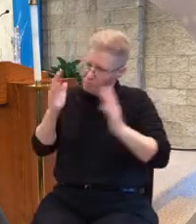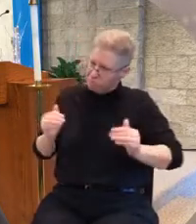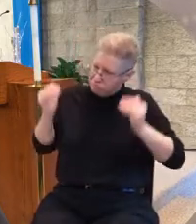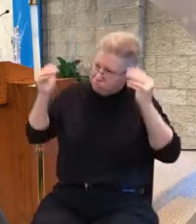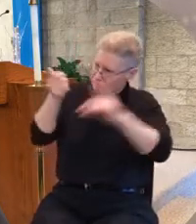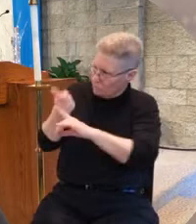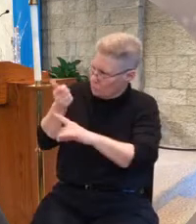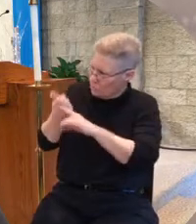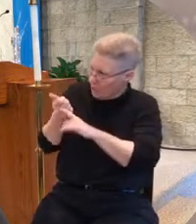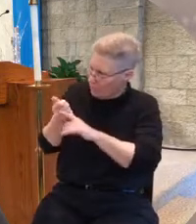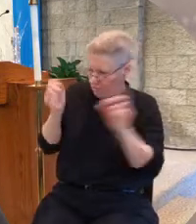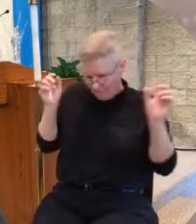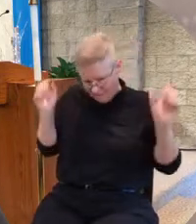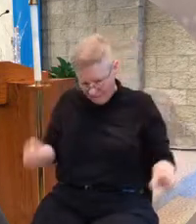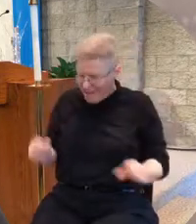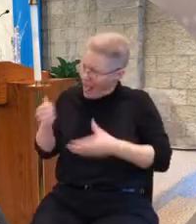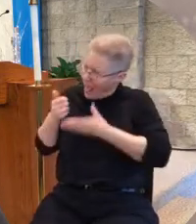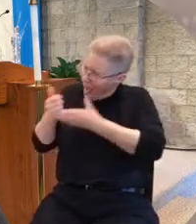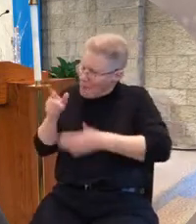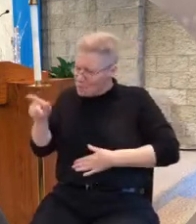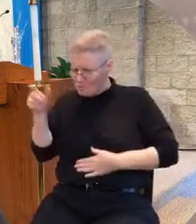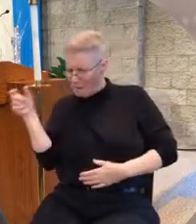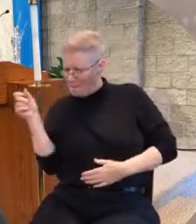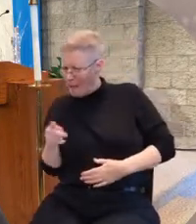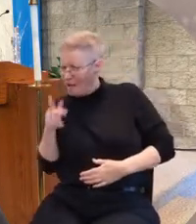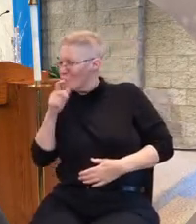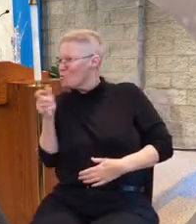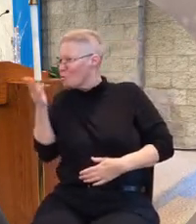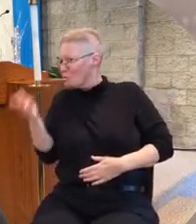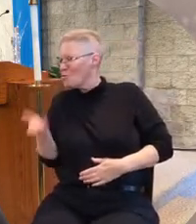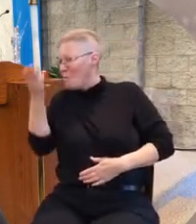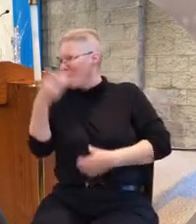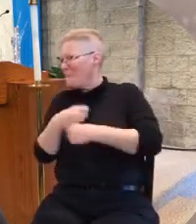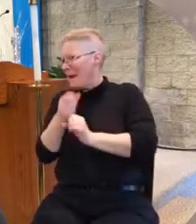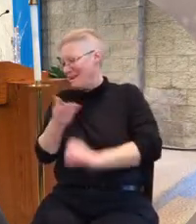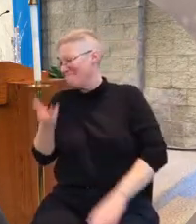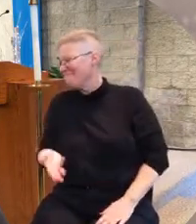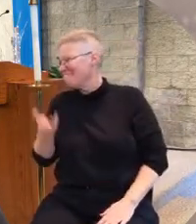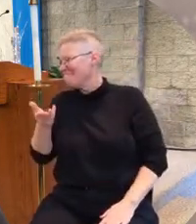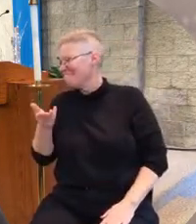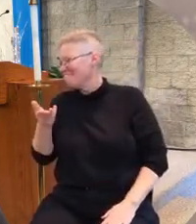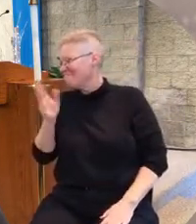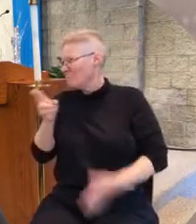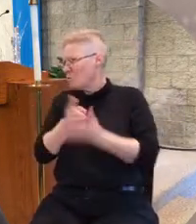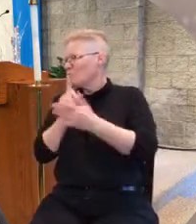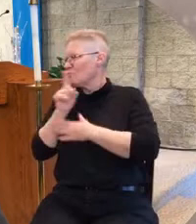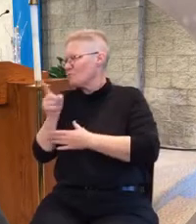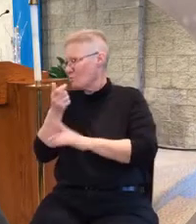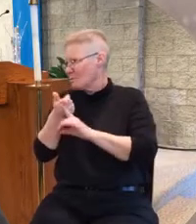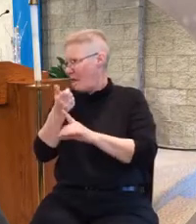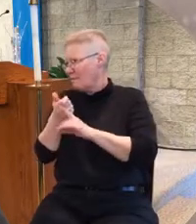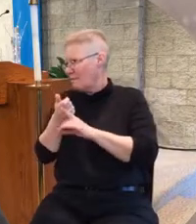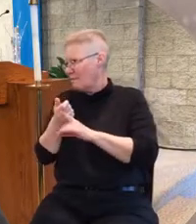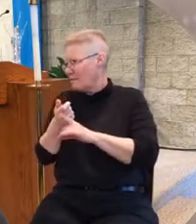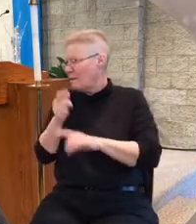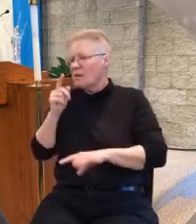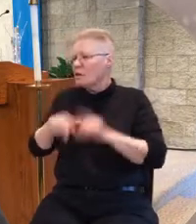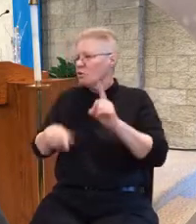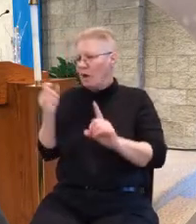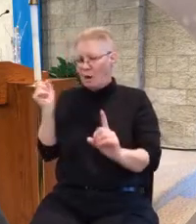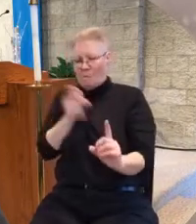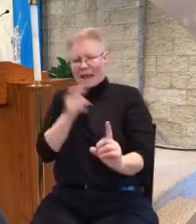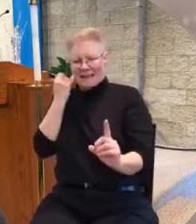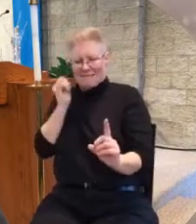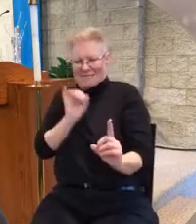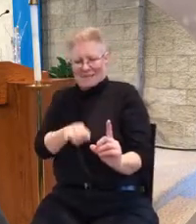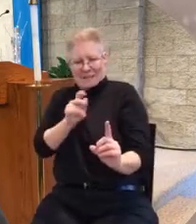restore you back to who you were created to be. Because here's the thing in the second step of recovery. You can't be restored back to something that was never the truth about